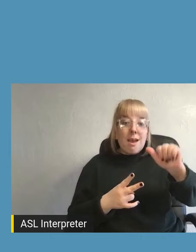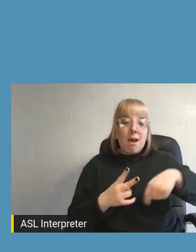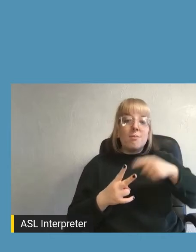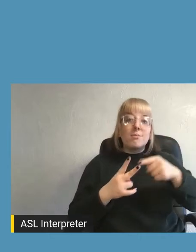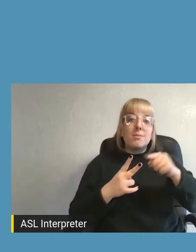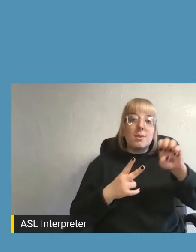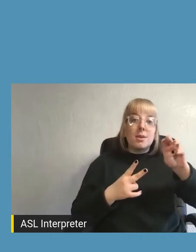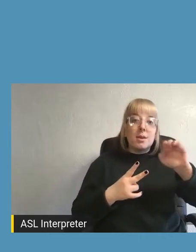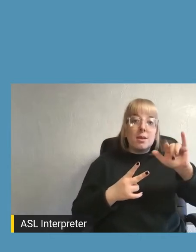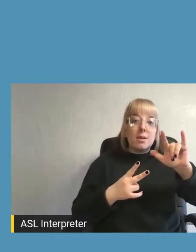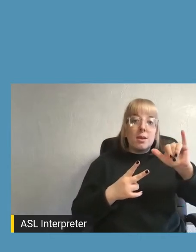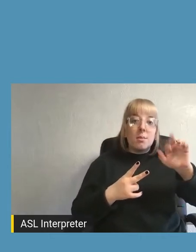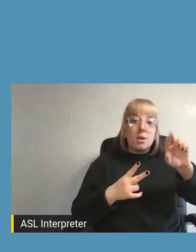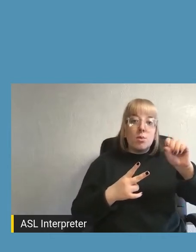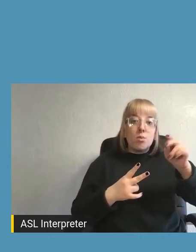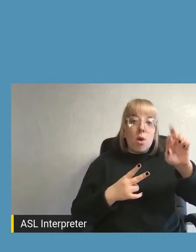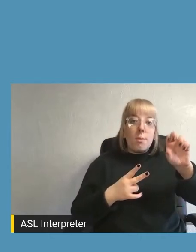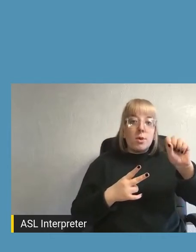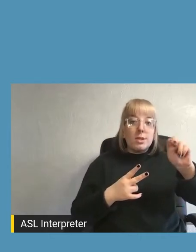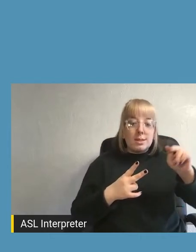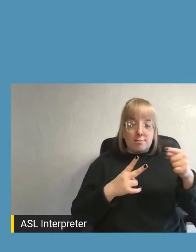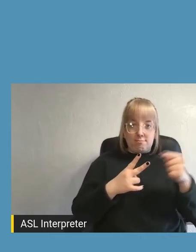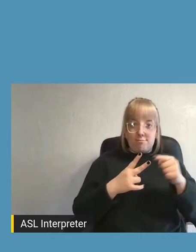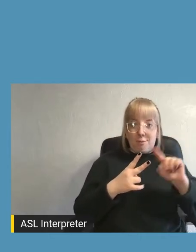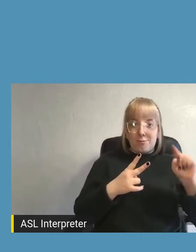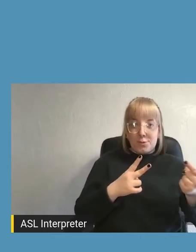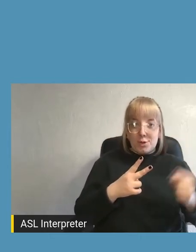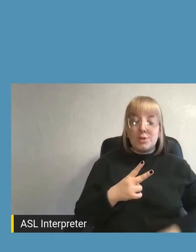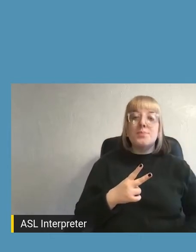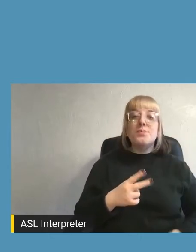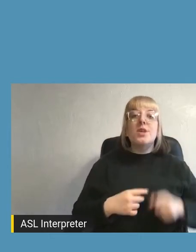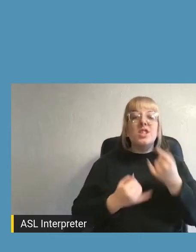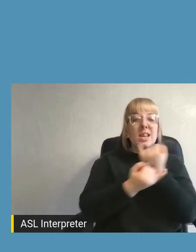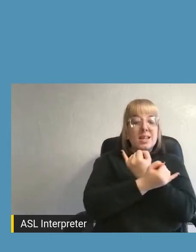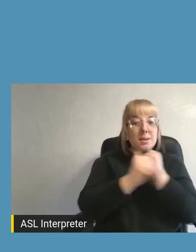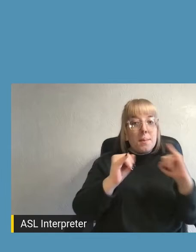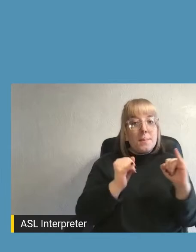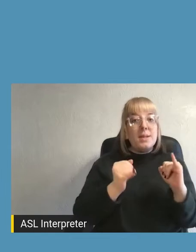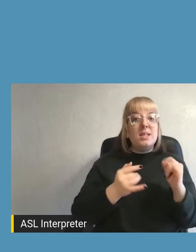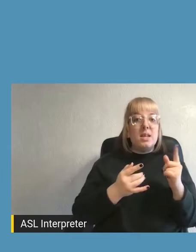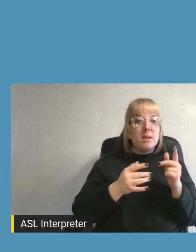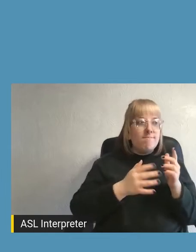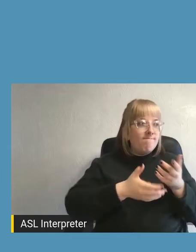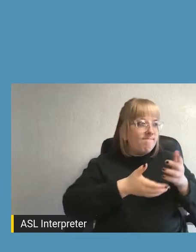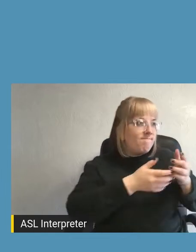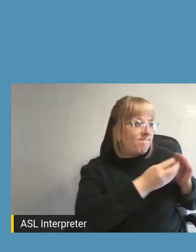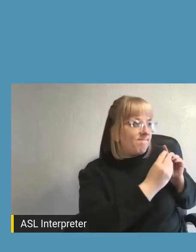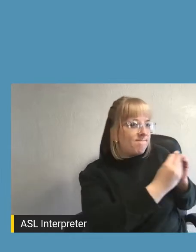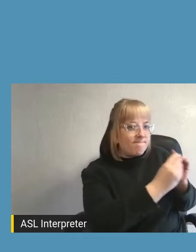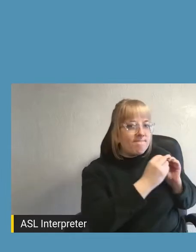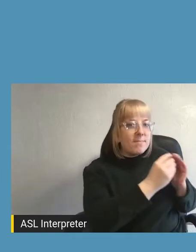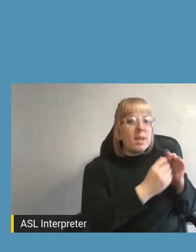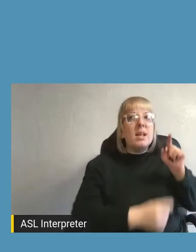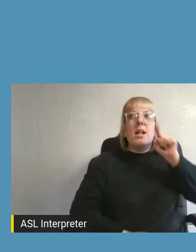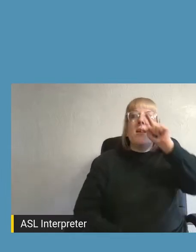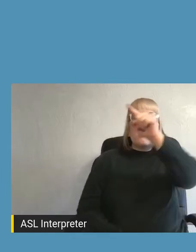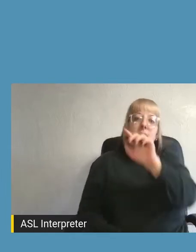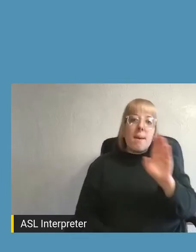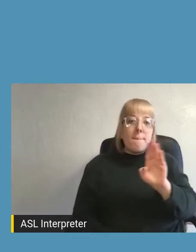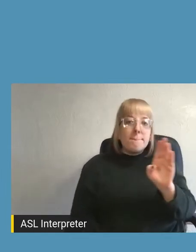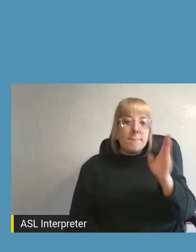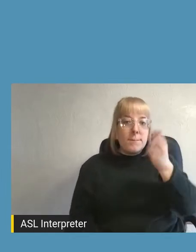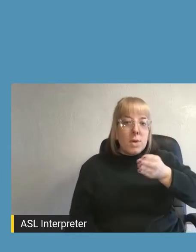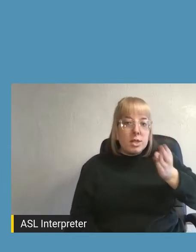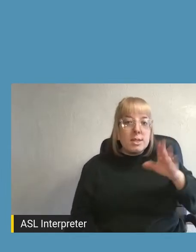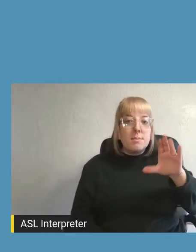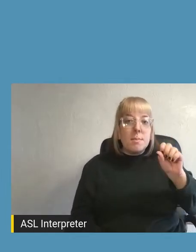will be going first. She is an independent consultant for Studio Robertson based in Boston, Massachusetts. She is the marketing manager for